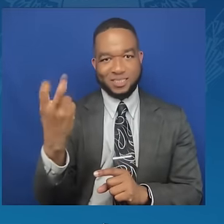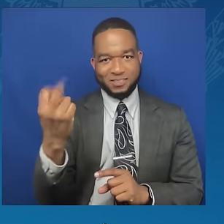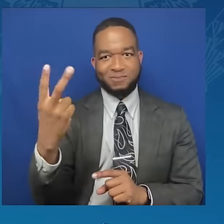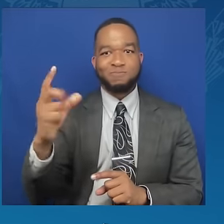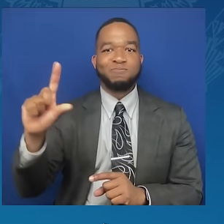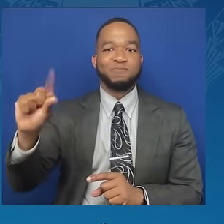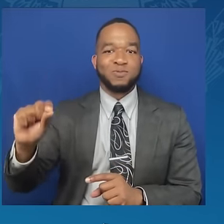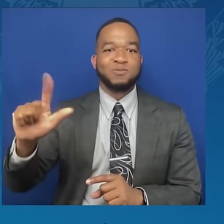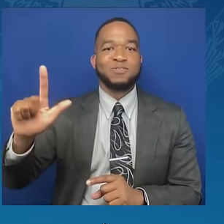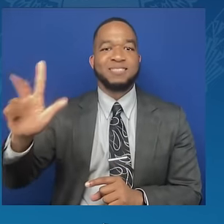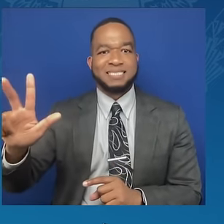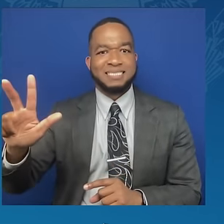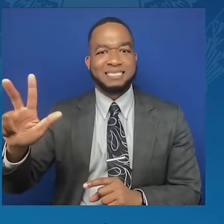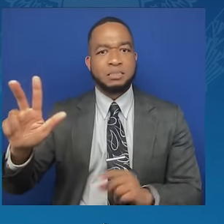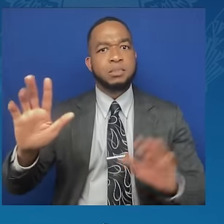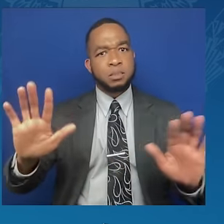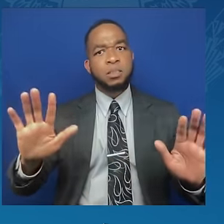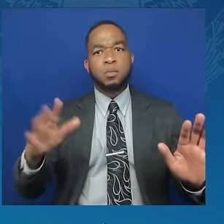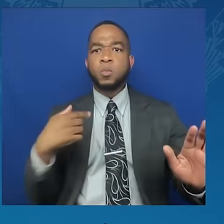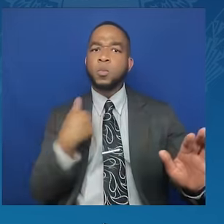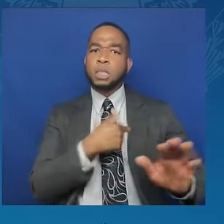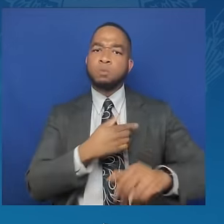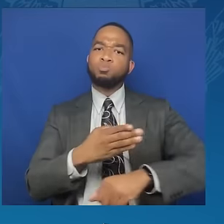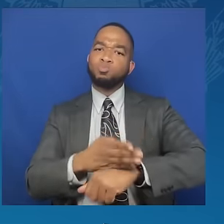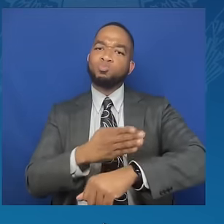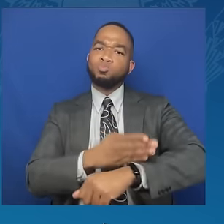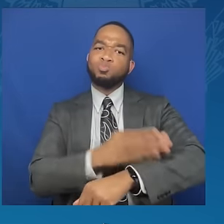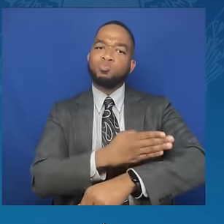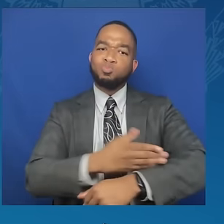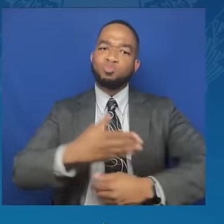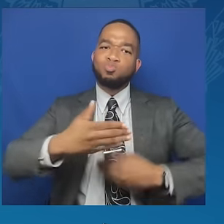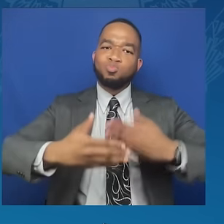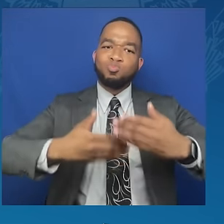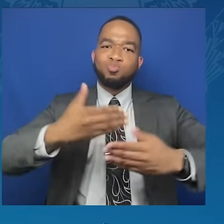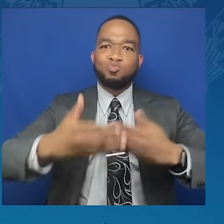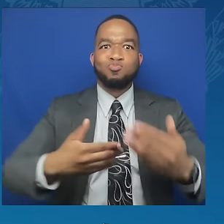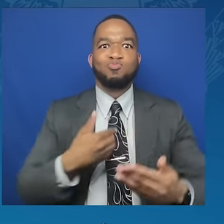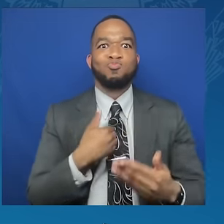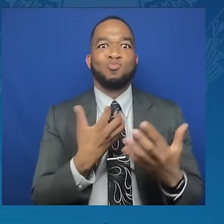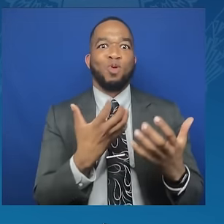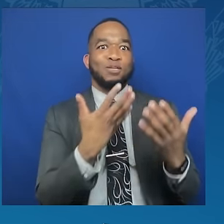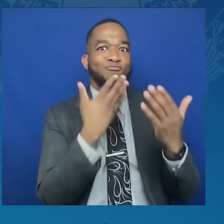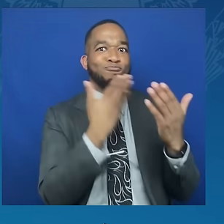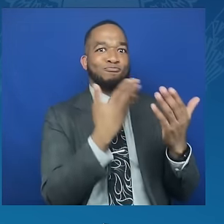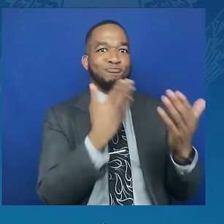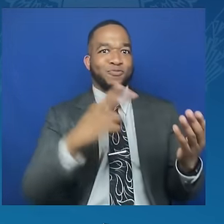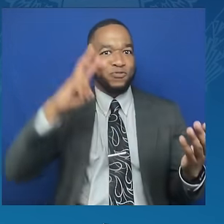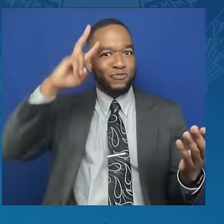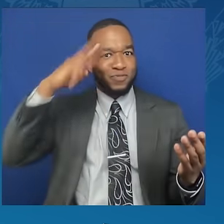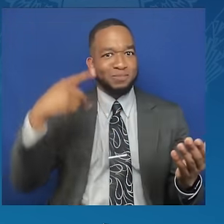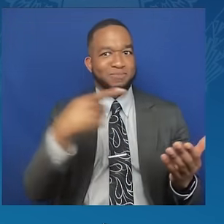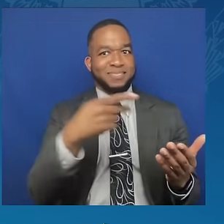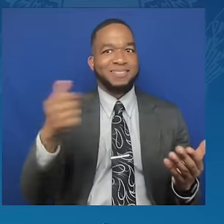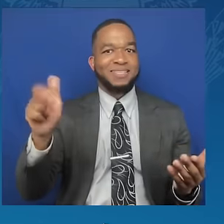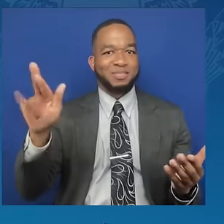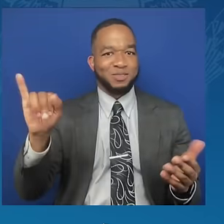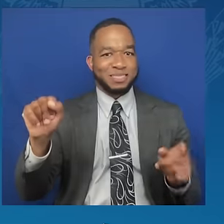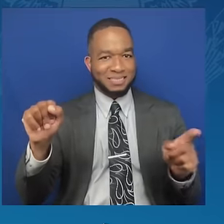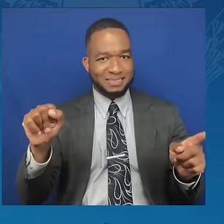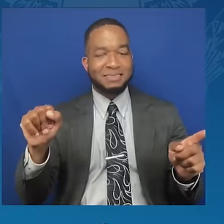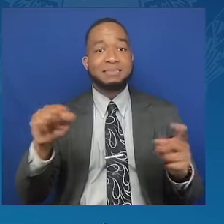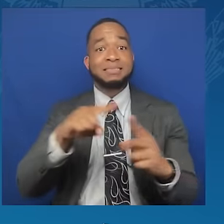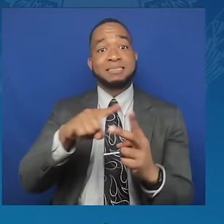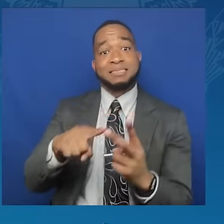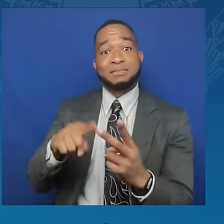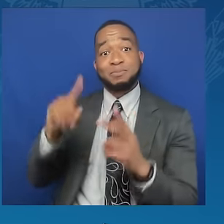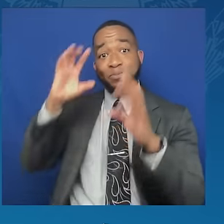thank Vice President Harris and the entire Biden administration for their commitment to helping Selma, Alabama